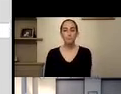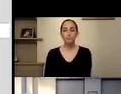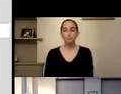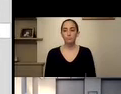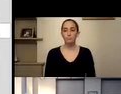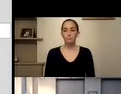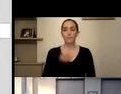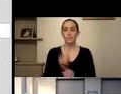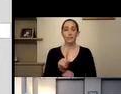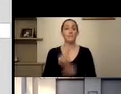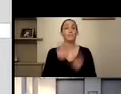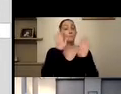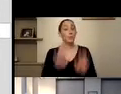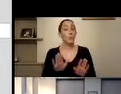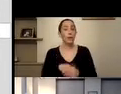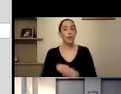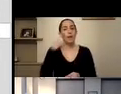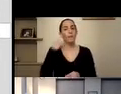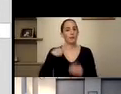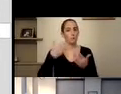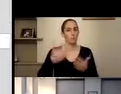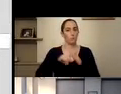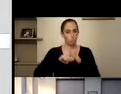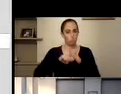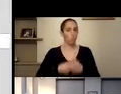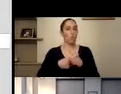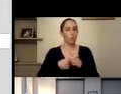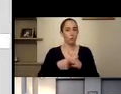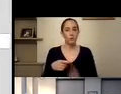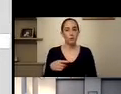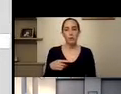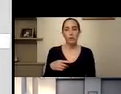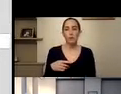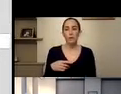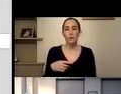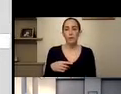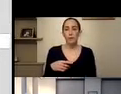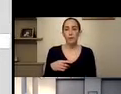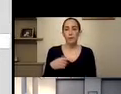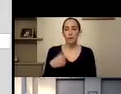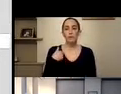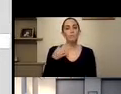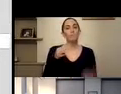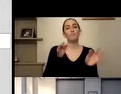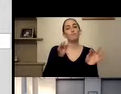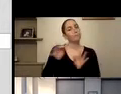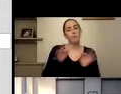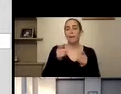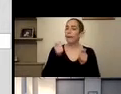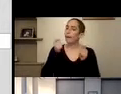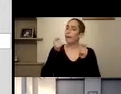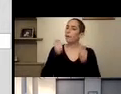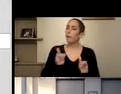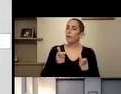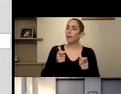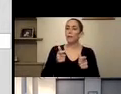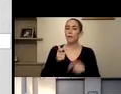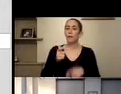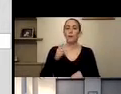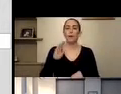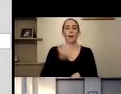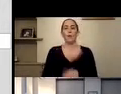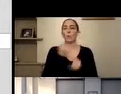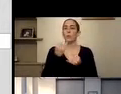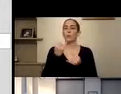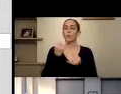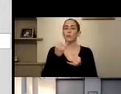Great. I think I'm going to kick it off, Kathy. I'm going to take the group just very quickly through our year-end results. So we